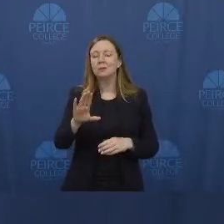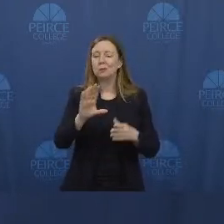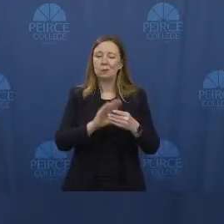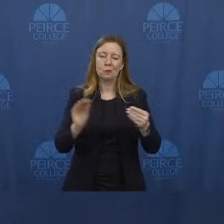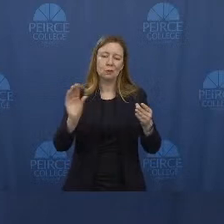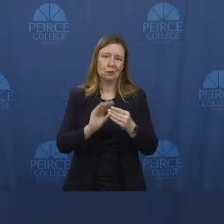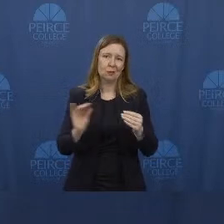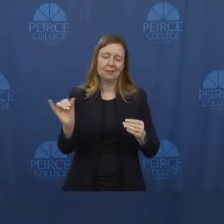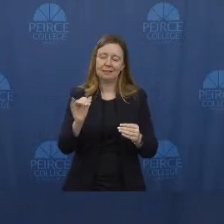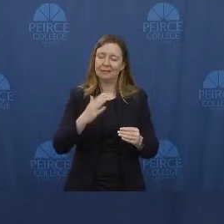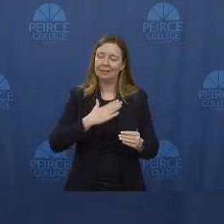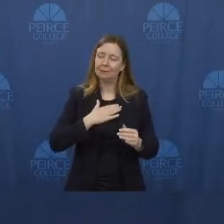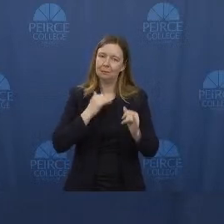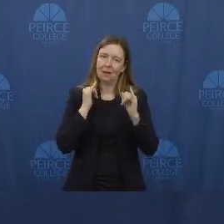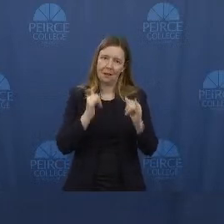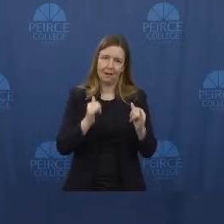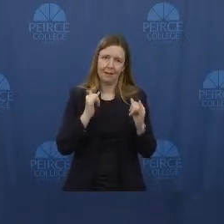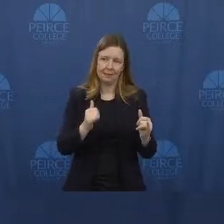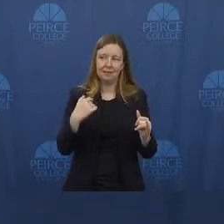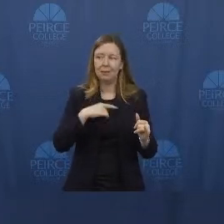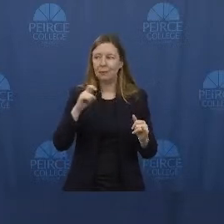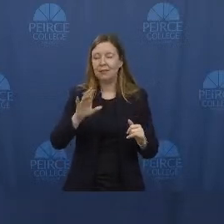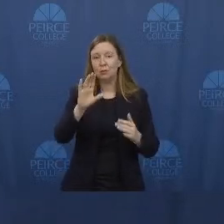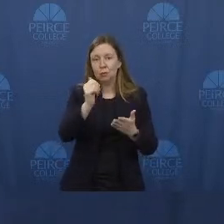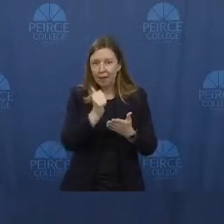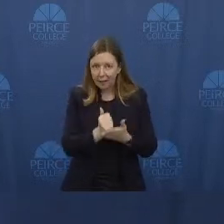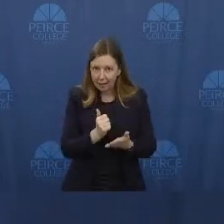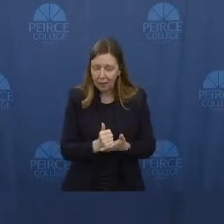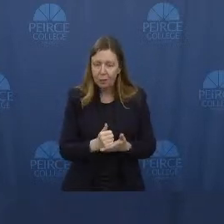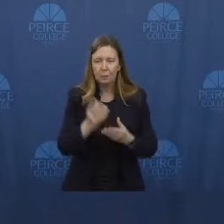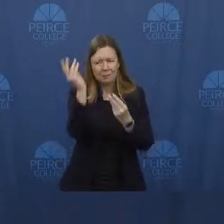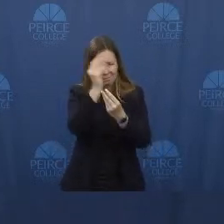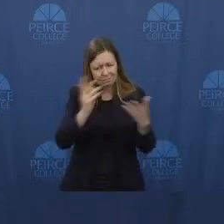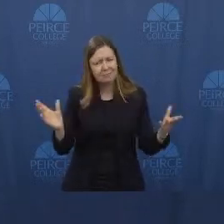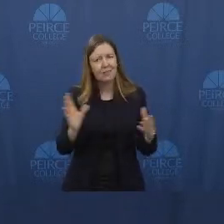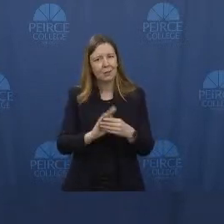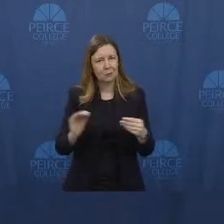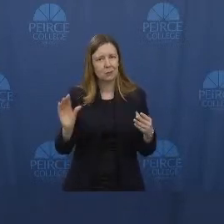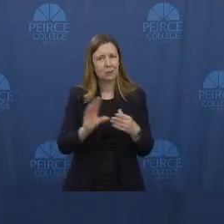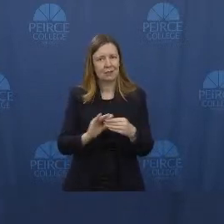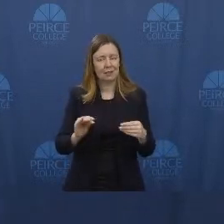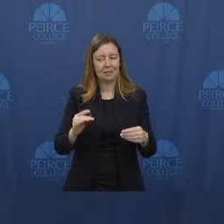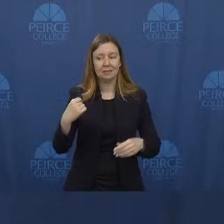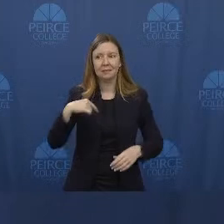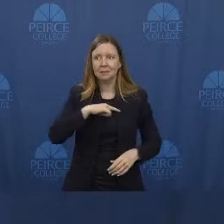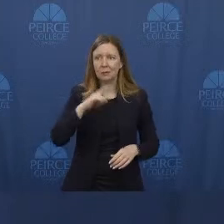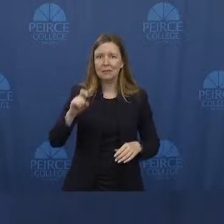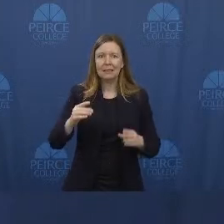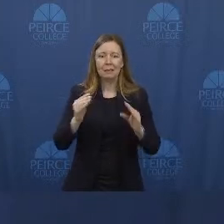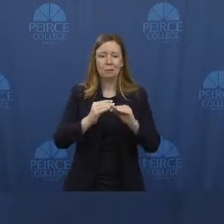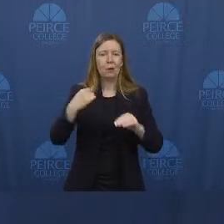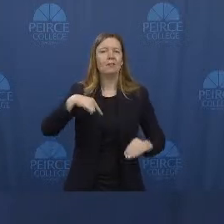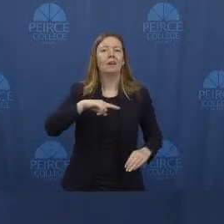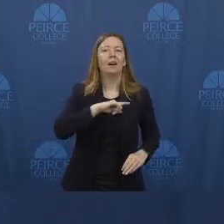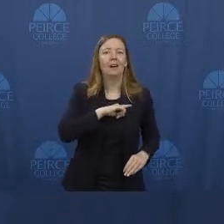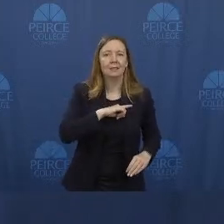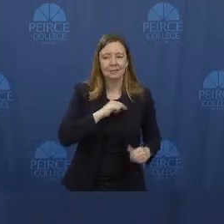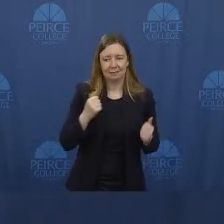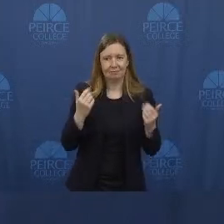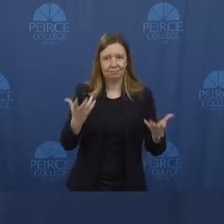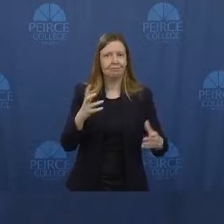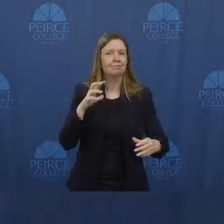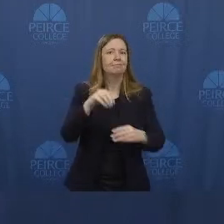are like mine. We need your help to tell these stories because we need more of us at the